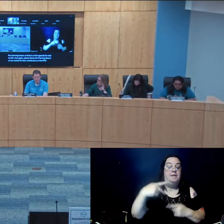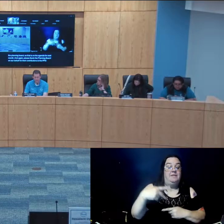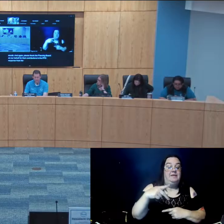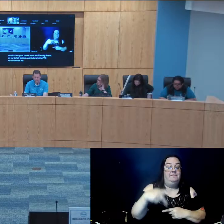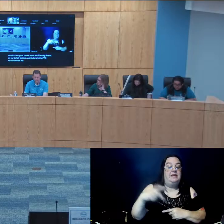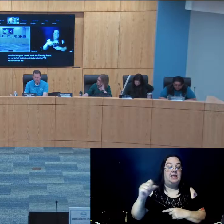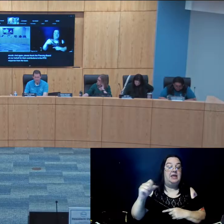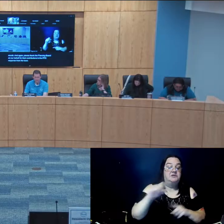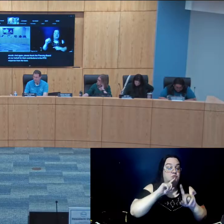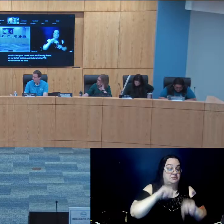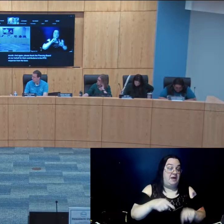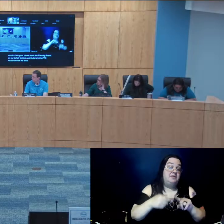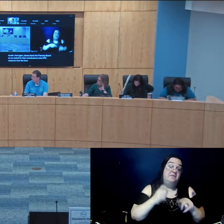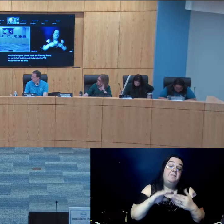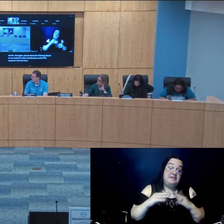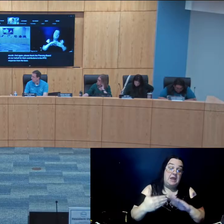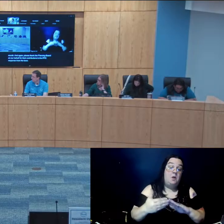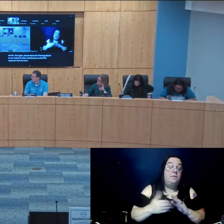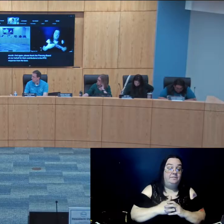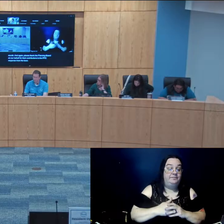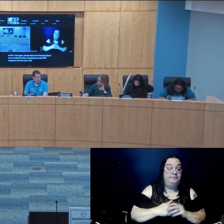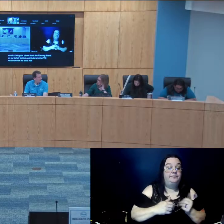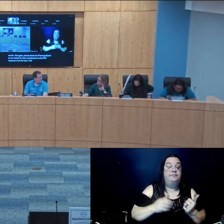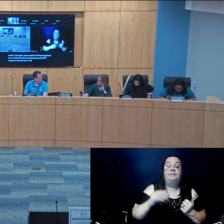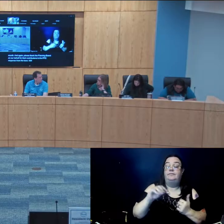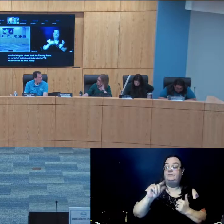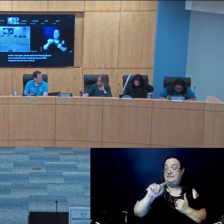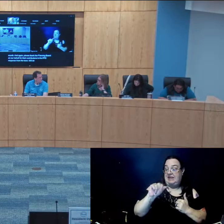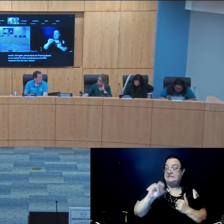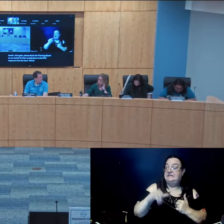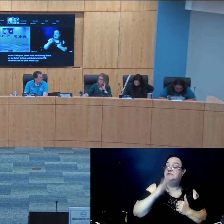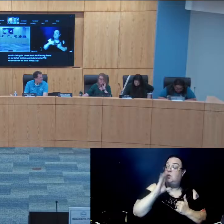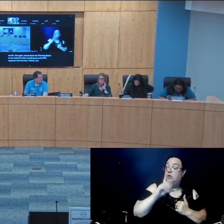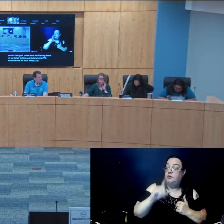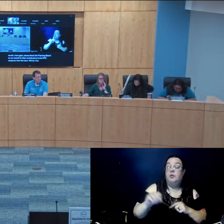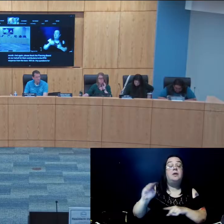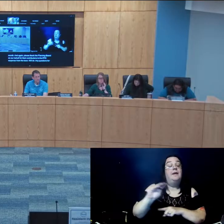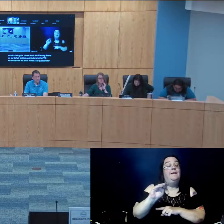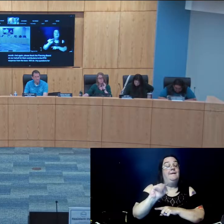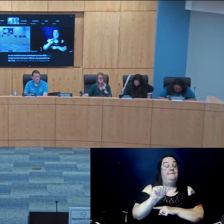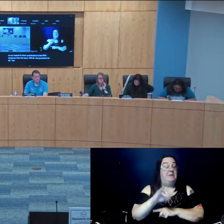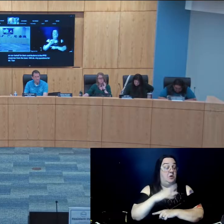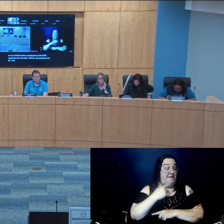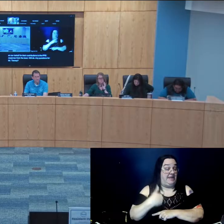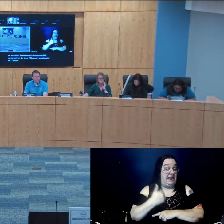town. Will do. Any questions for Mr. Tansey?